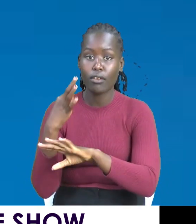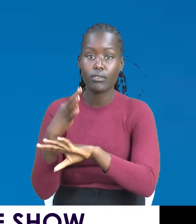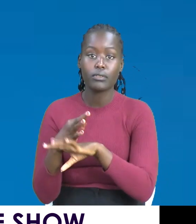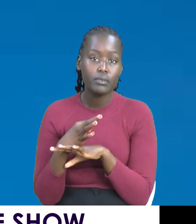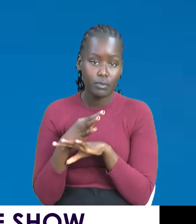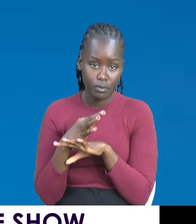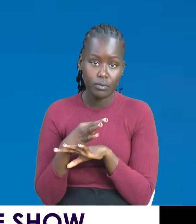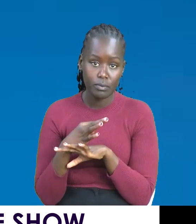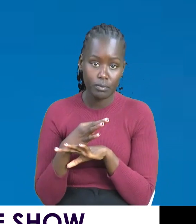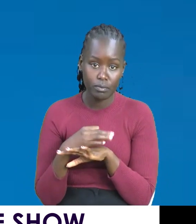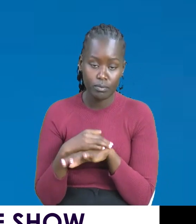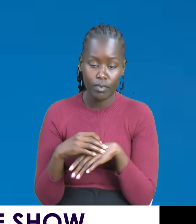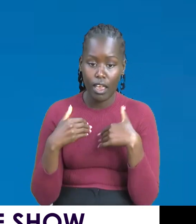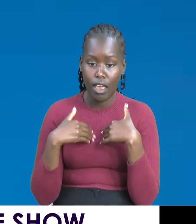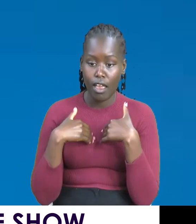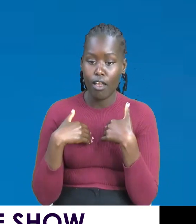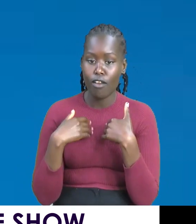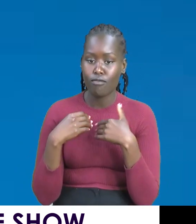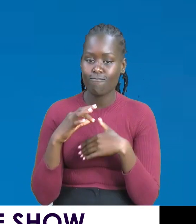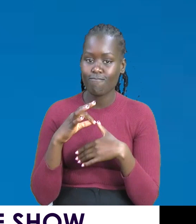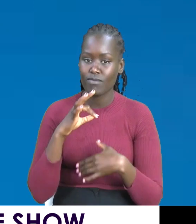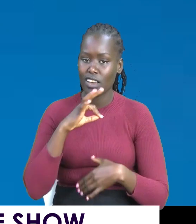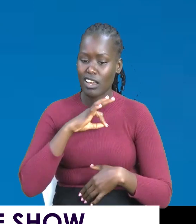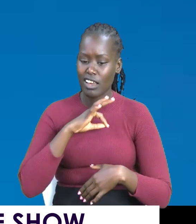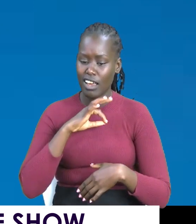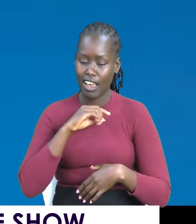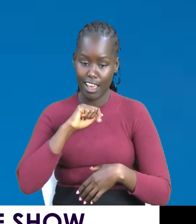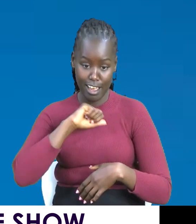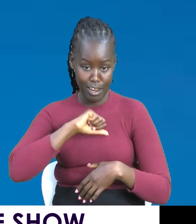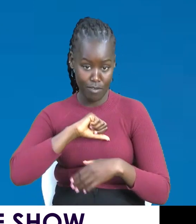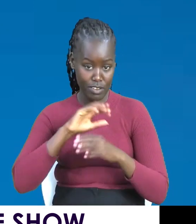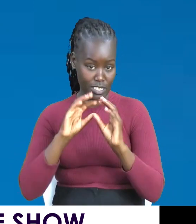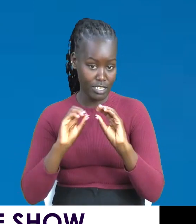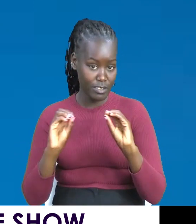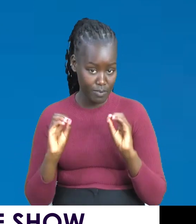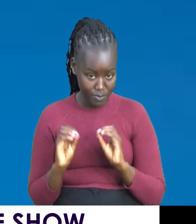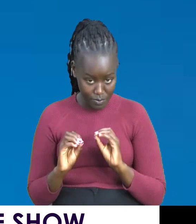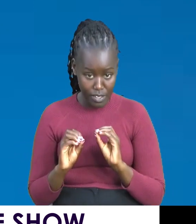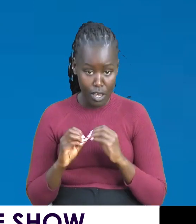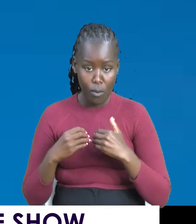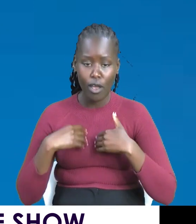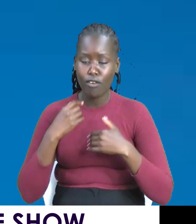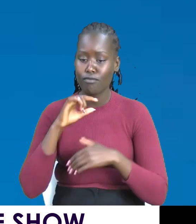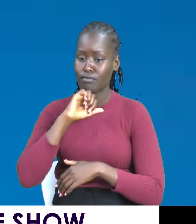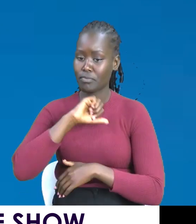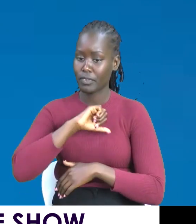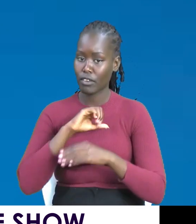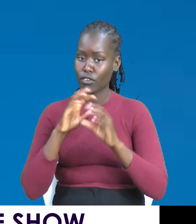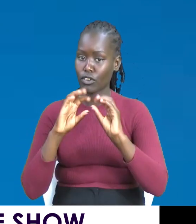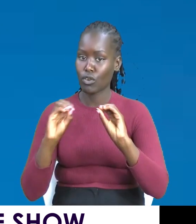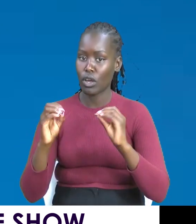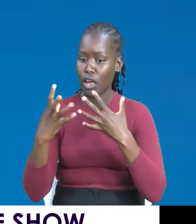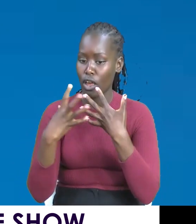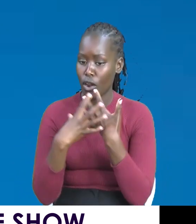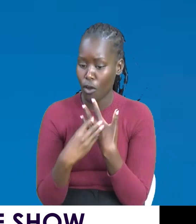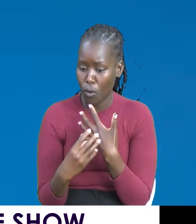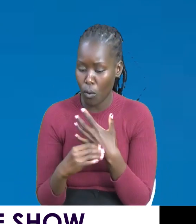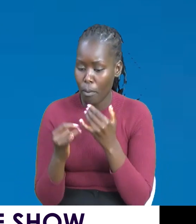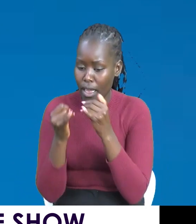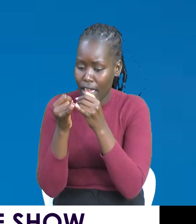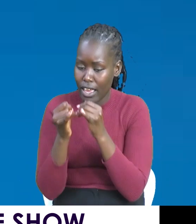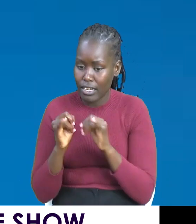Fakeness has a disadvantage. There is a lot of disadvantage in copying and trying